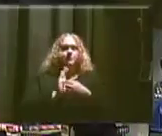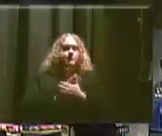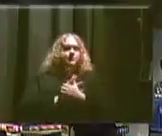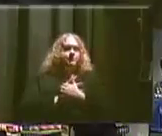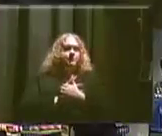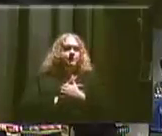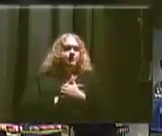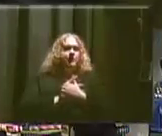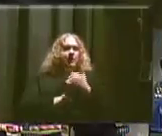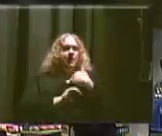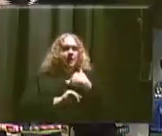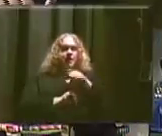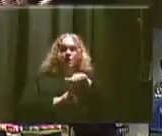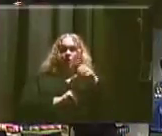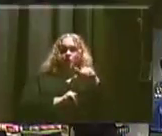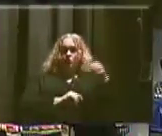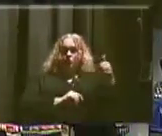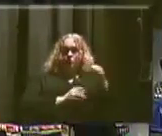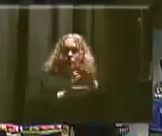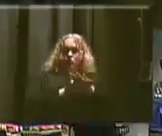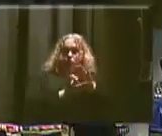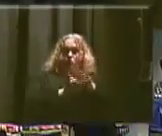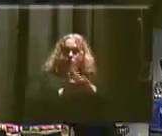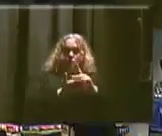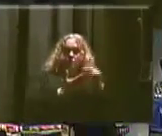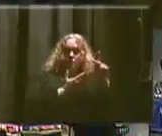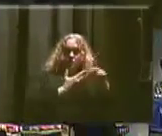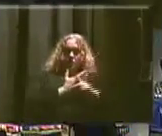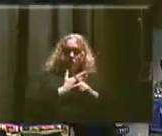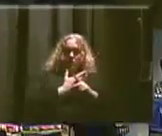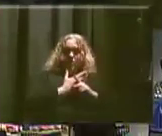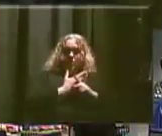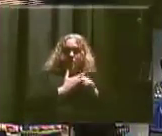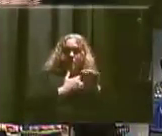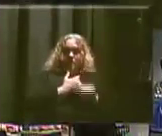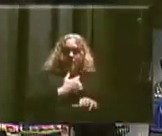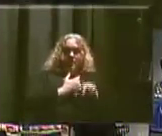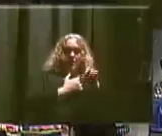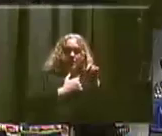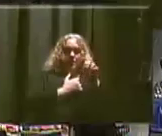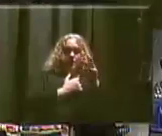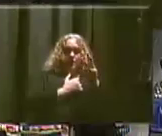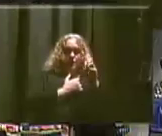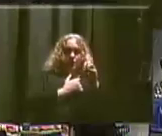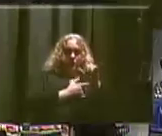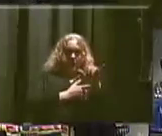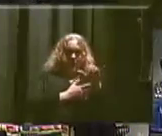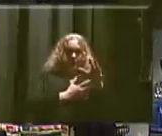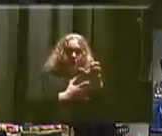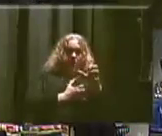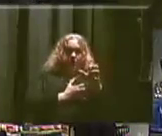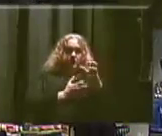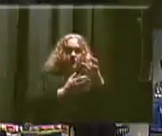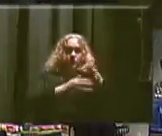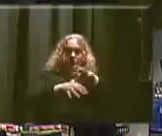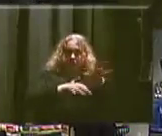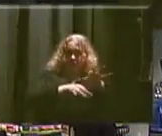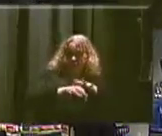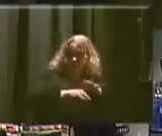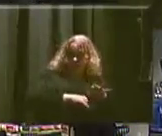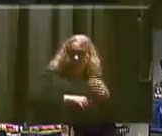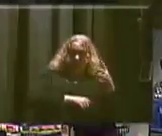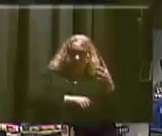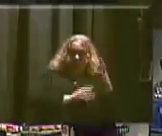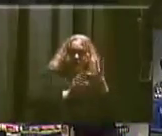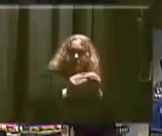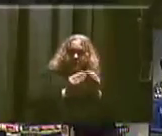alternative school program that Dewey wants to tell us about at one meeting, so